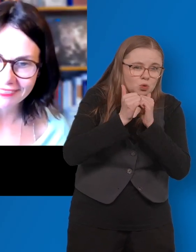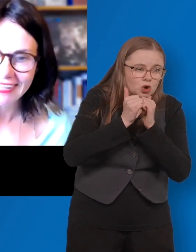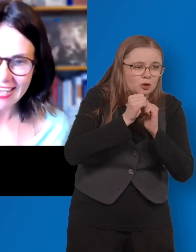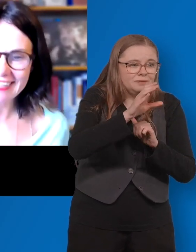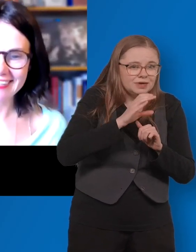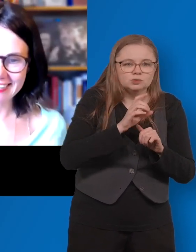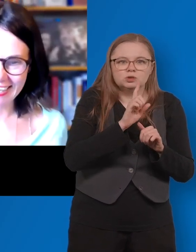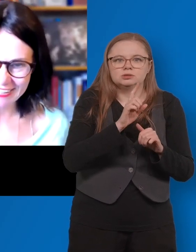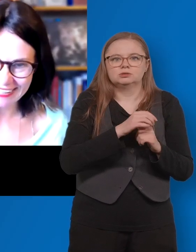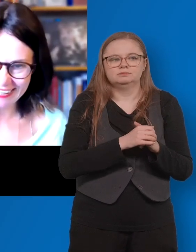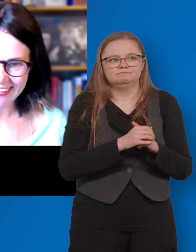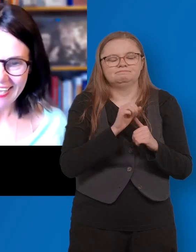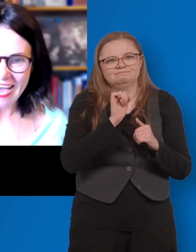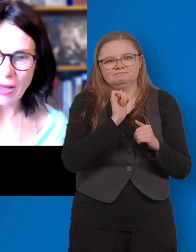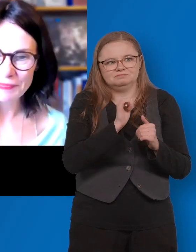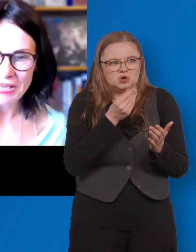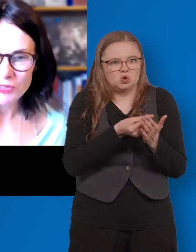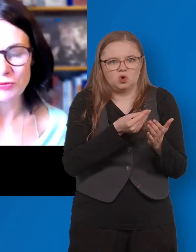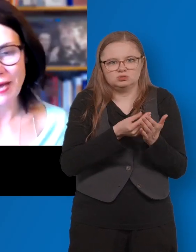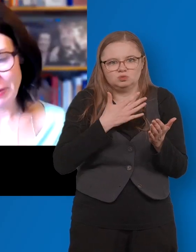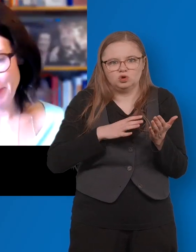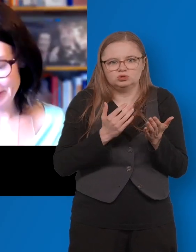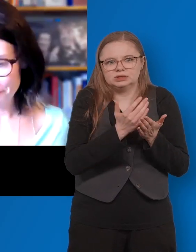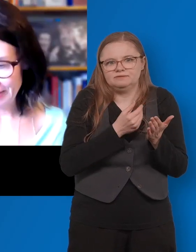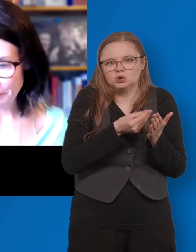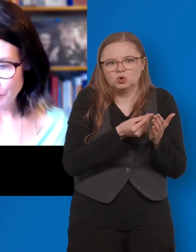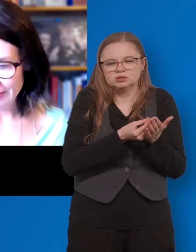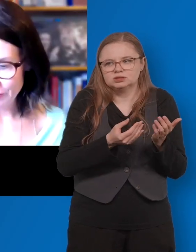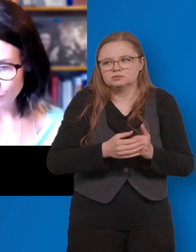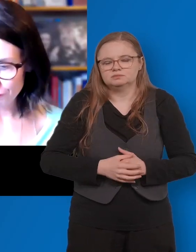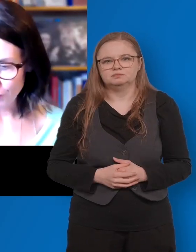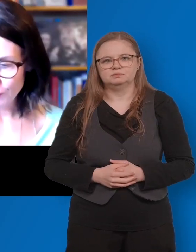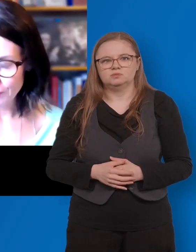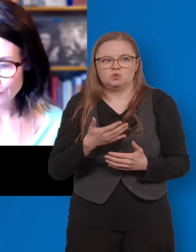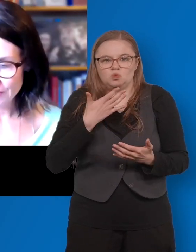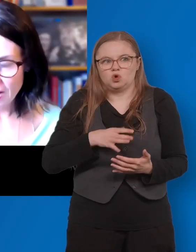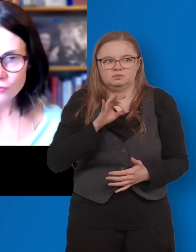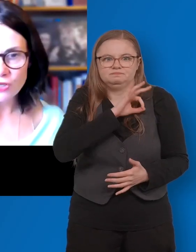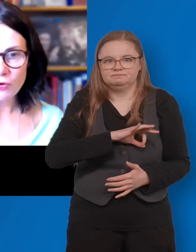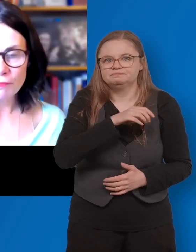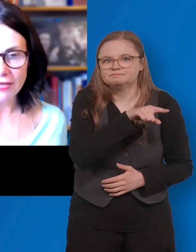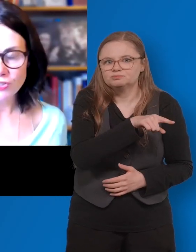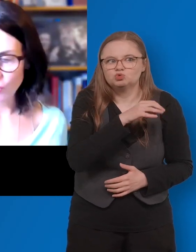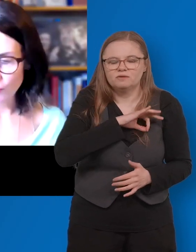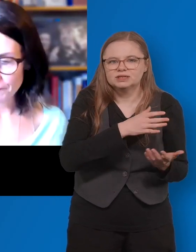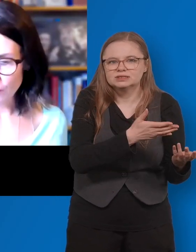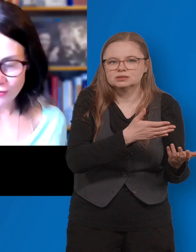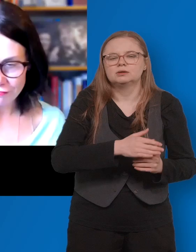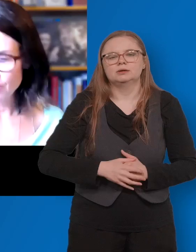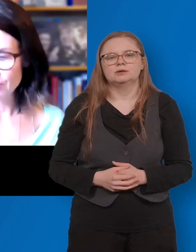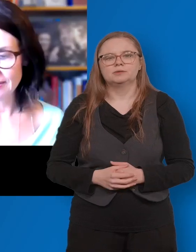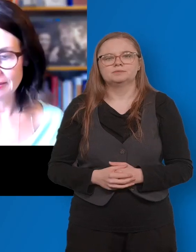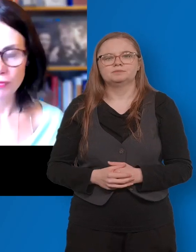right? Is this actually to my benefit? But when you focus so much